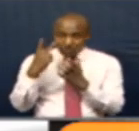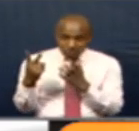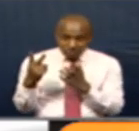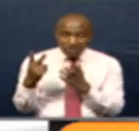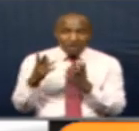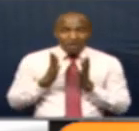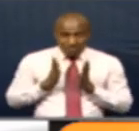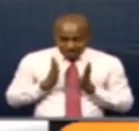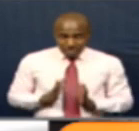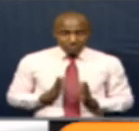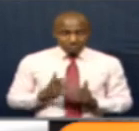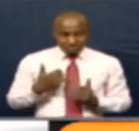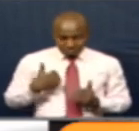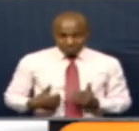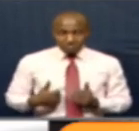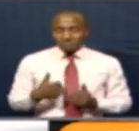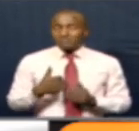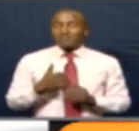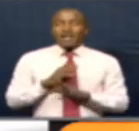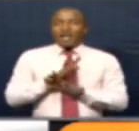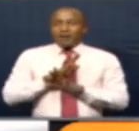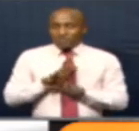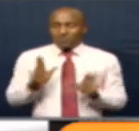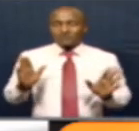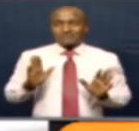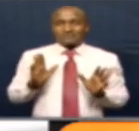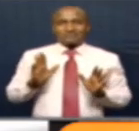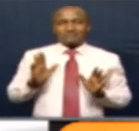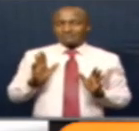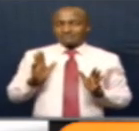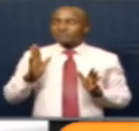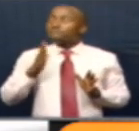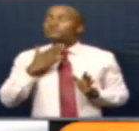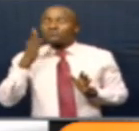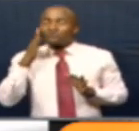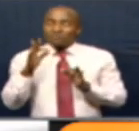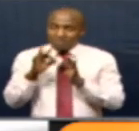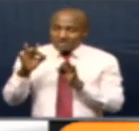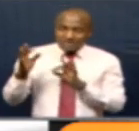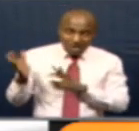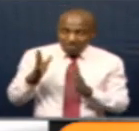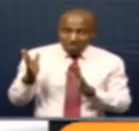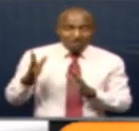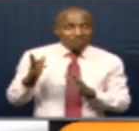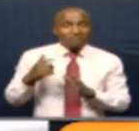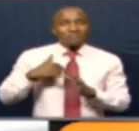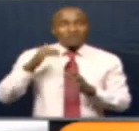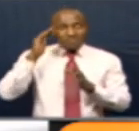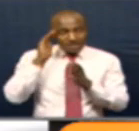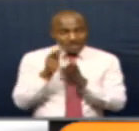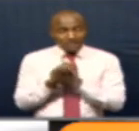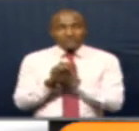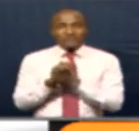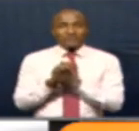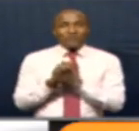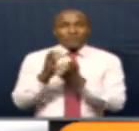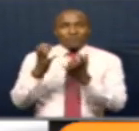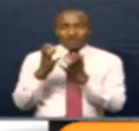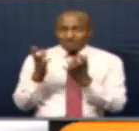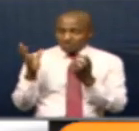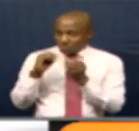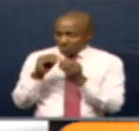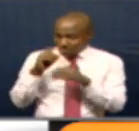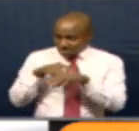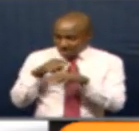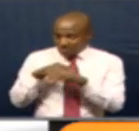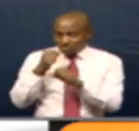personally, I'm not so much into the science of measurement because mm-hmm. I believe in really the more tangible and physical things that